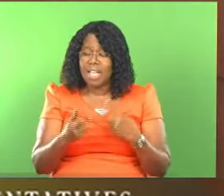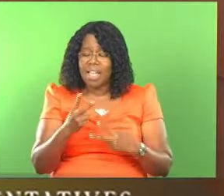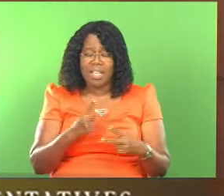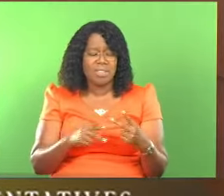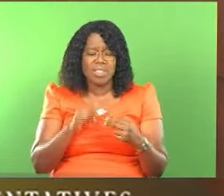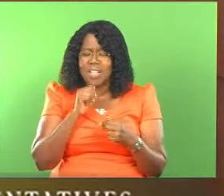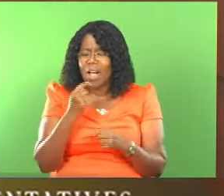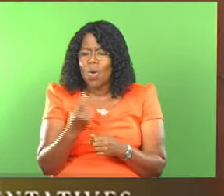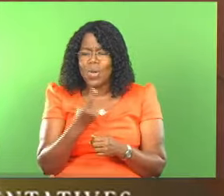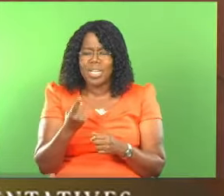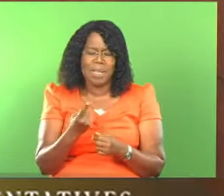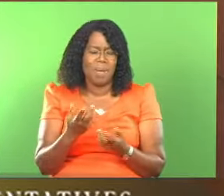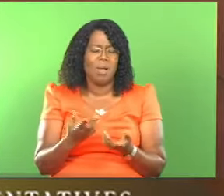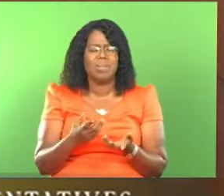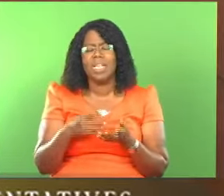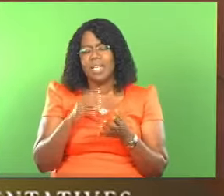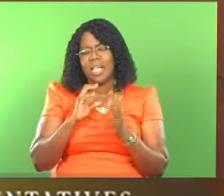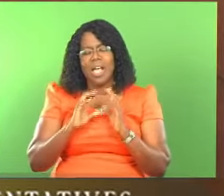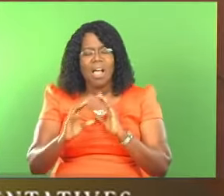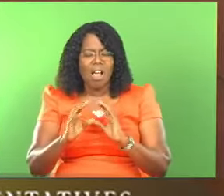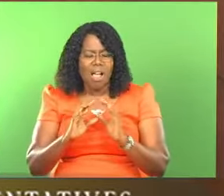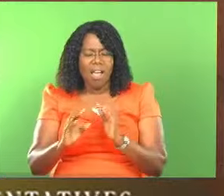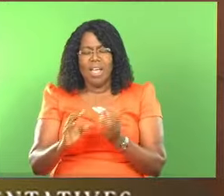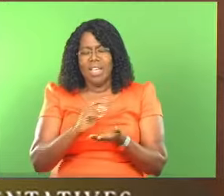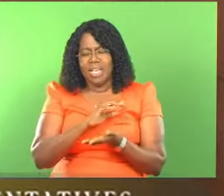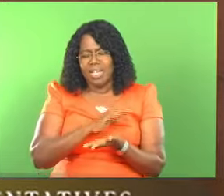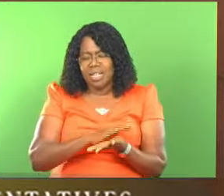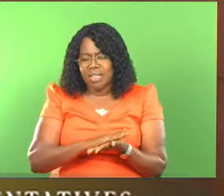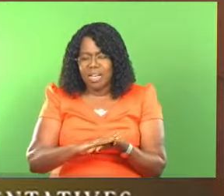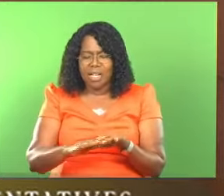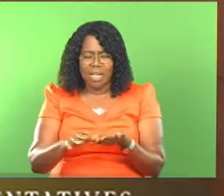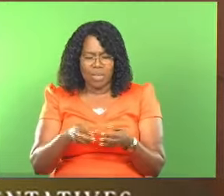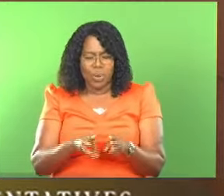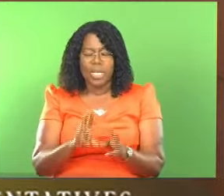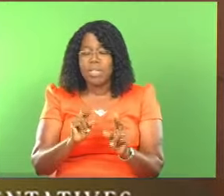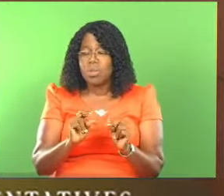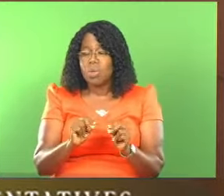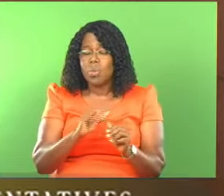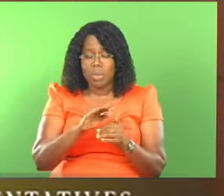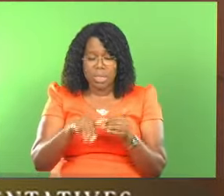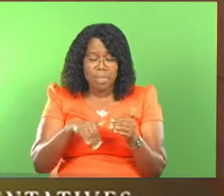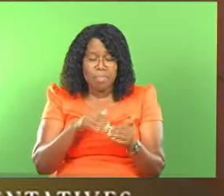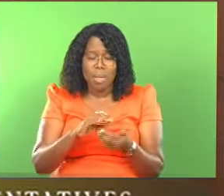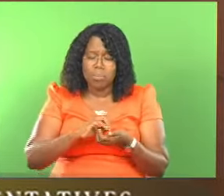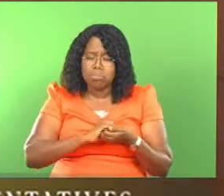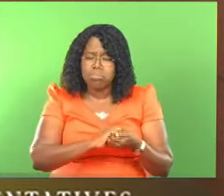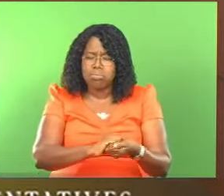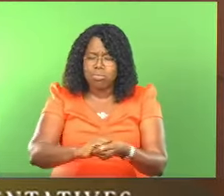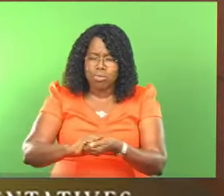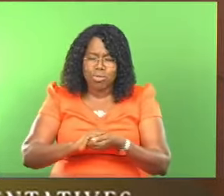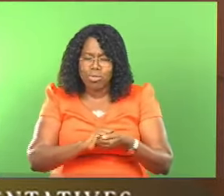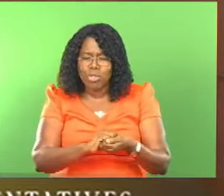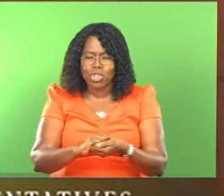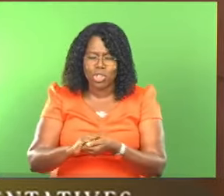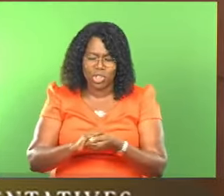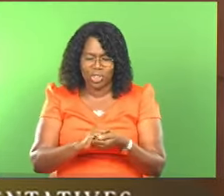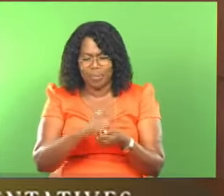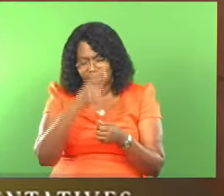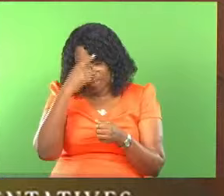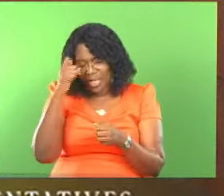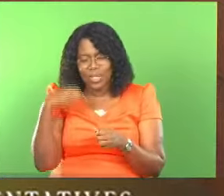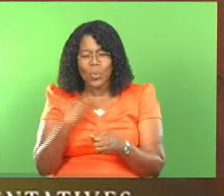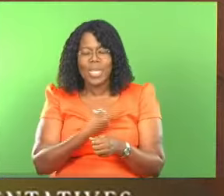dawn of a renewed South-South partnership, grounded in shared history and grounded